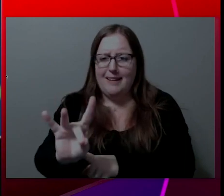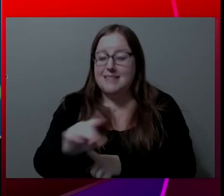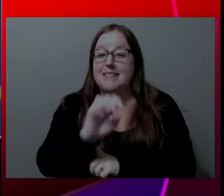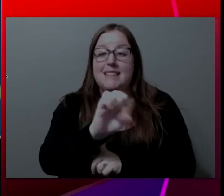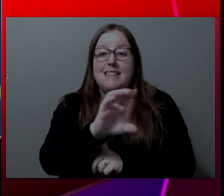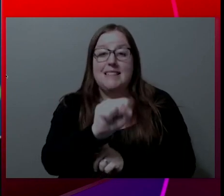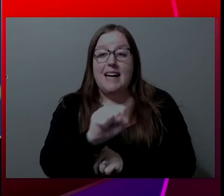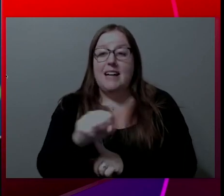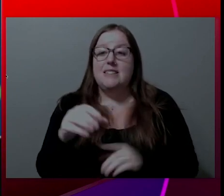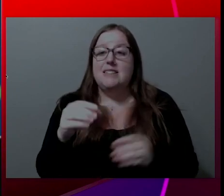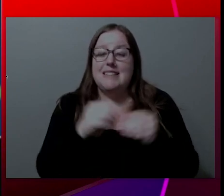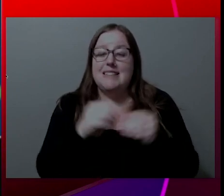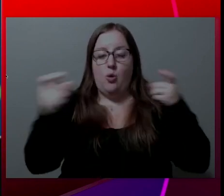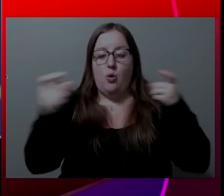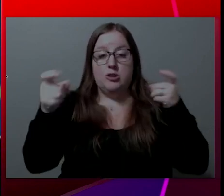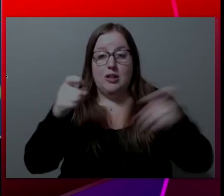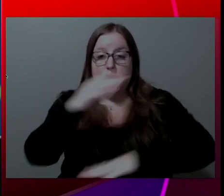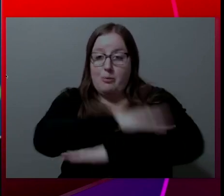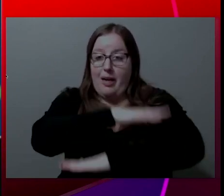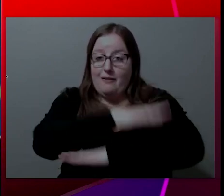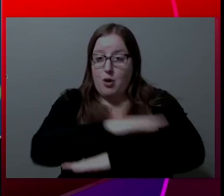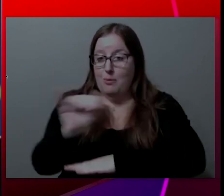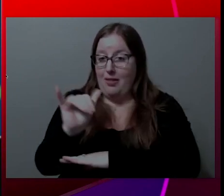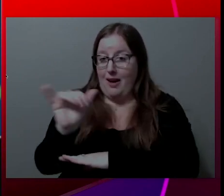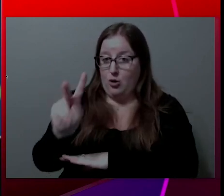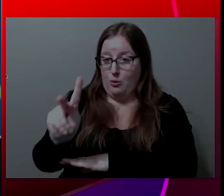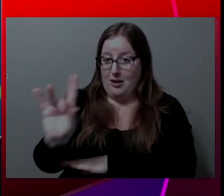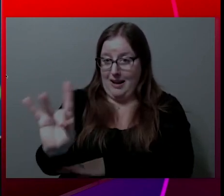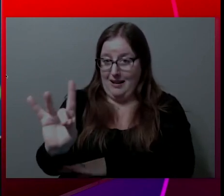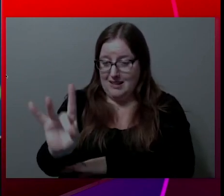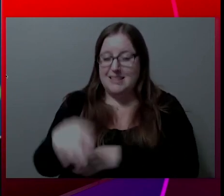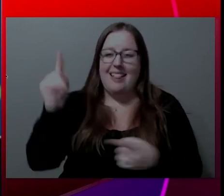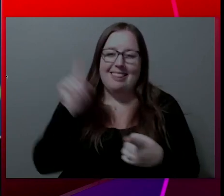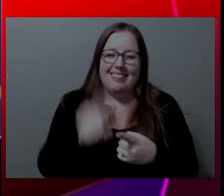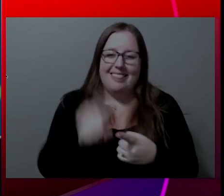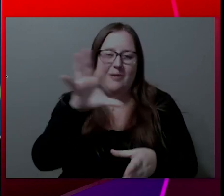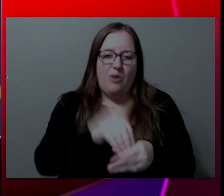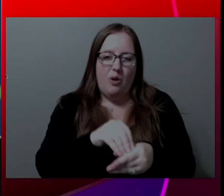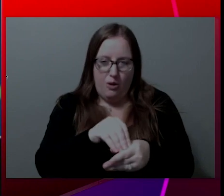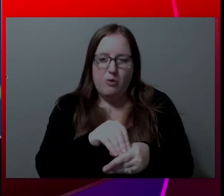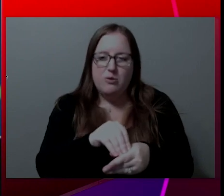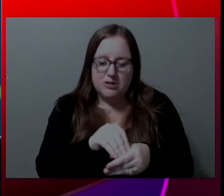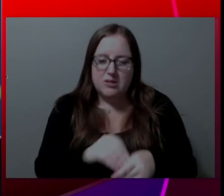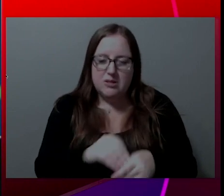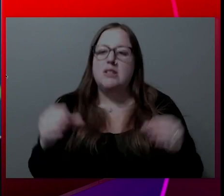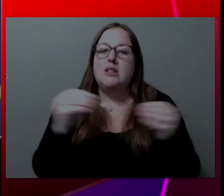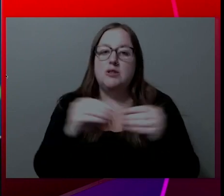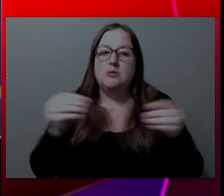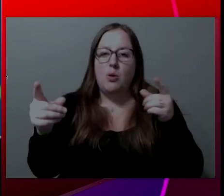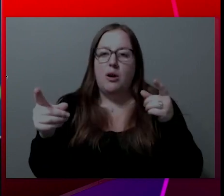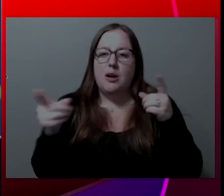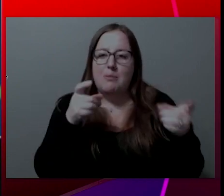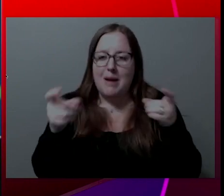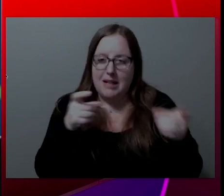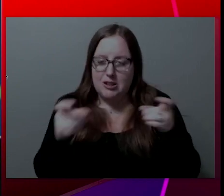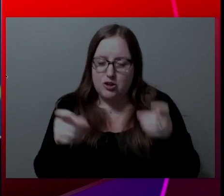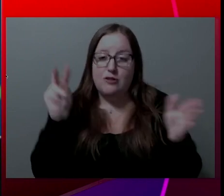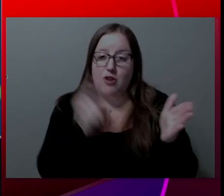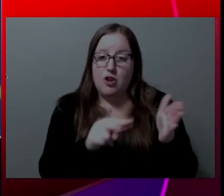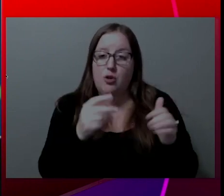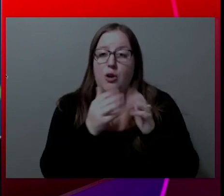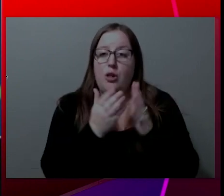an orchestration platform, just like Kubernetes. It's less involved, and there's a lot more managed for you through AWS.